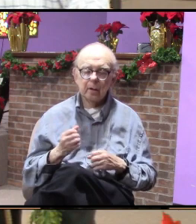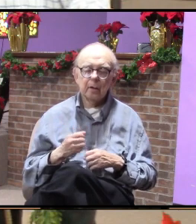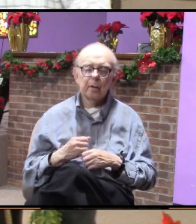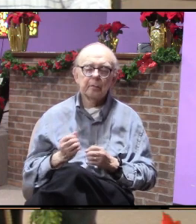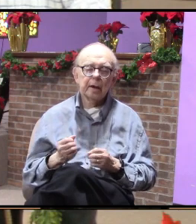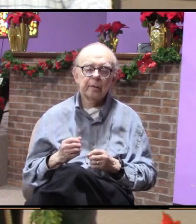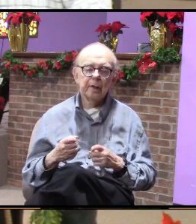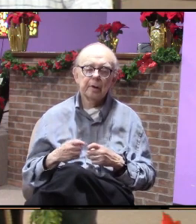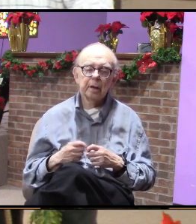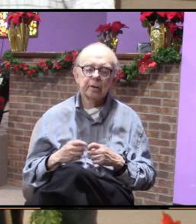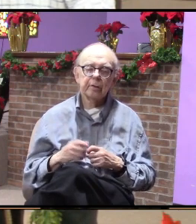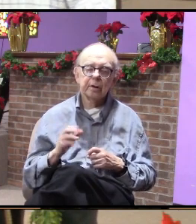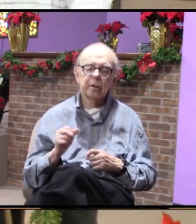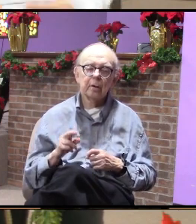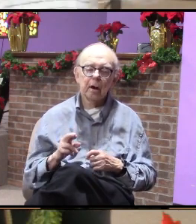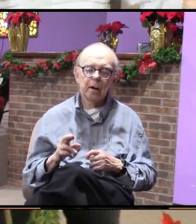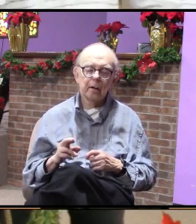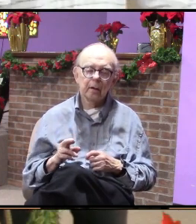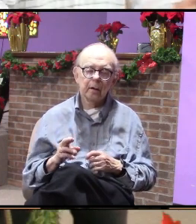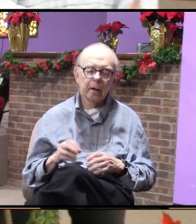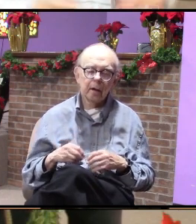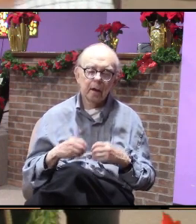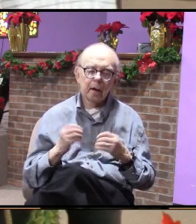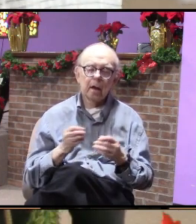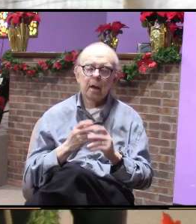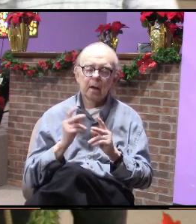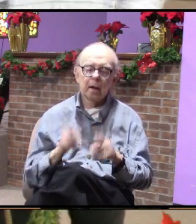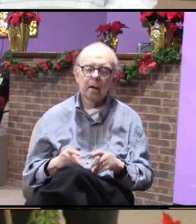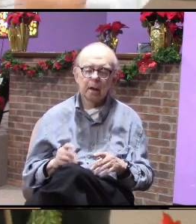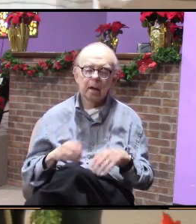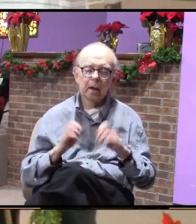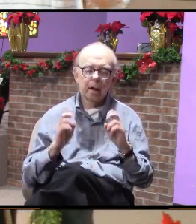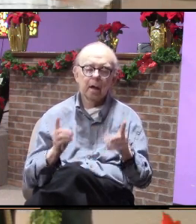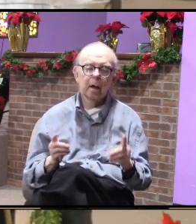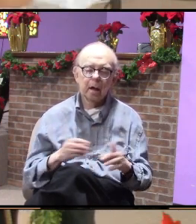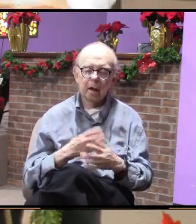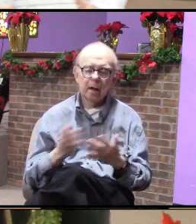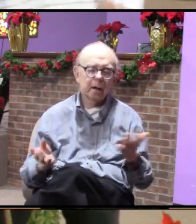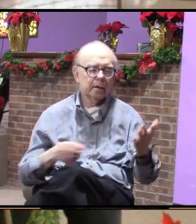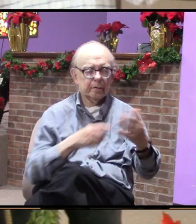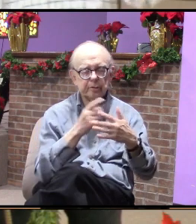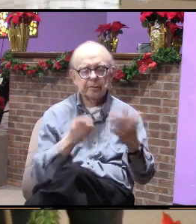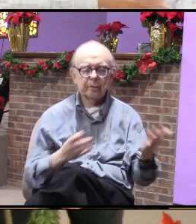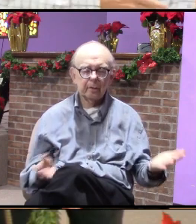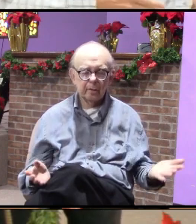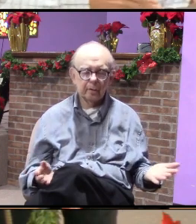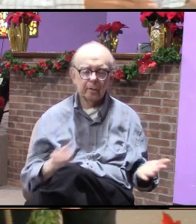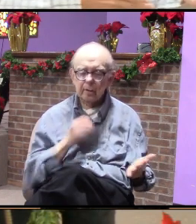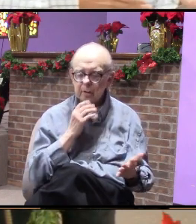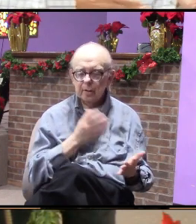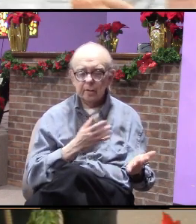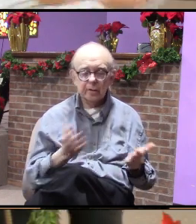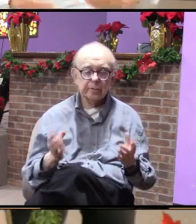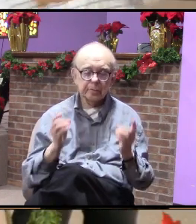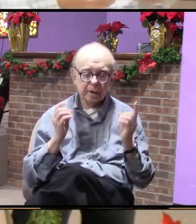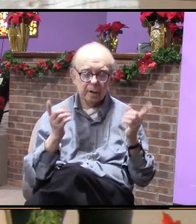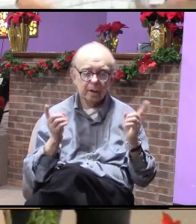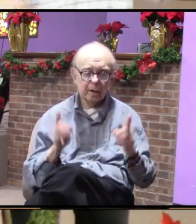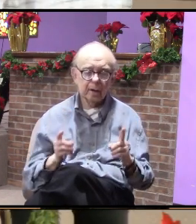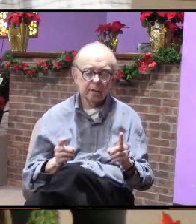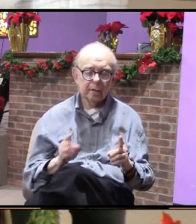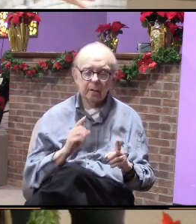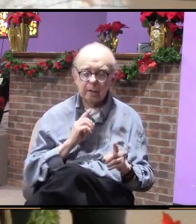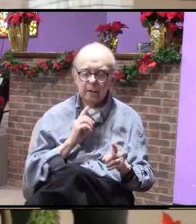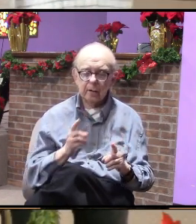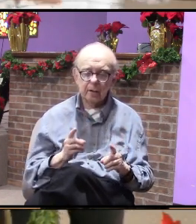vehicle. By giving everybody an education, by giving everybody this or everybody that, doesn't bring chaos. As a matter of